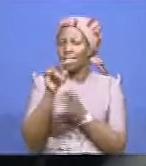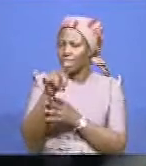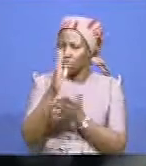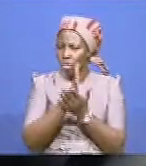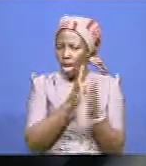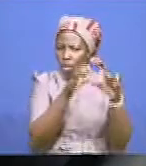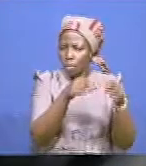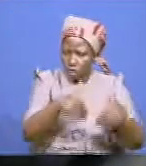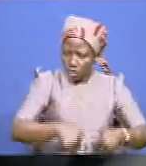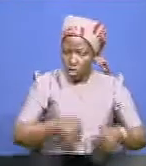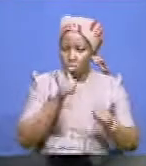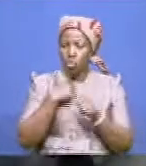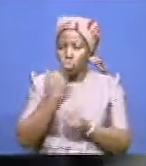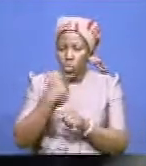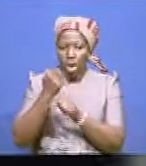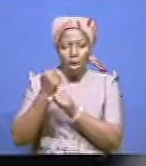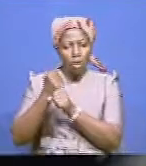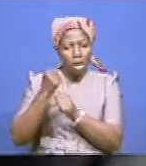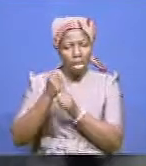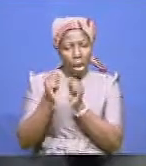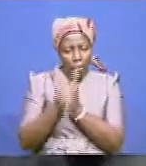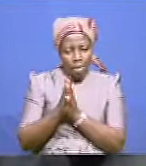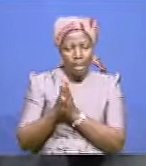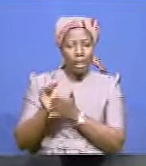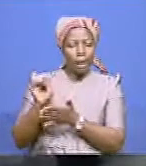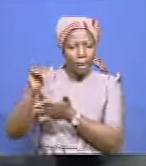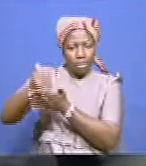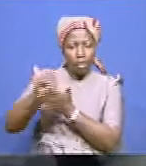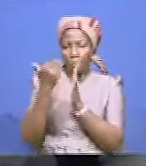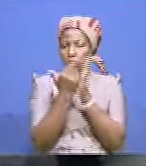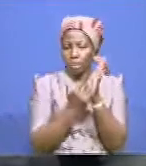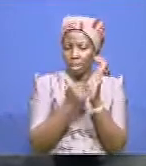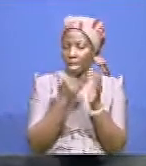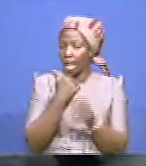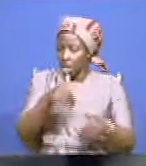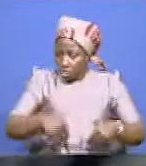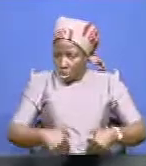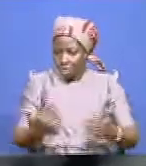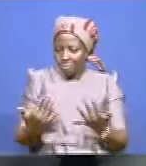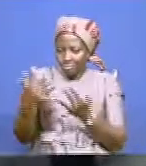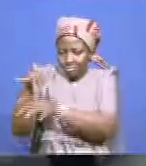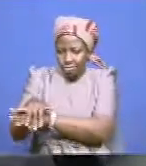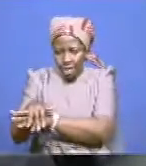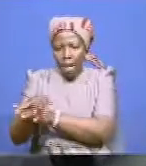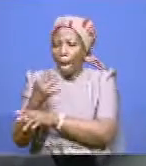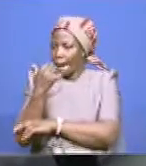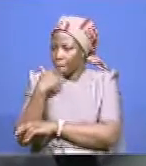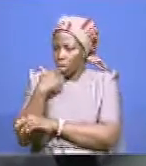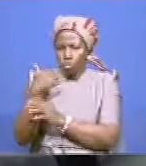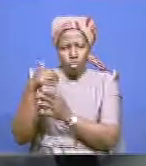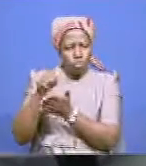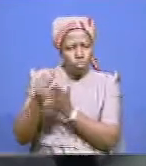category of the youth that we are dealing through the program of internship. Then there is youth that we are mainstreaming in mango growing sector. There is youth that we